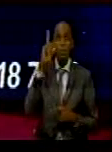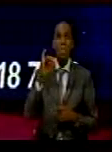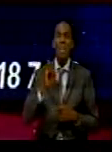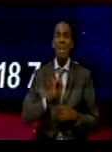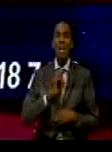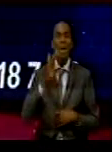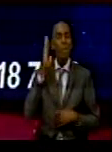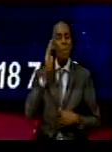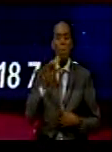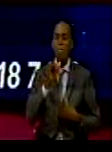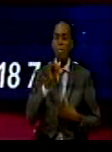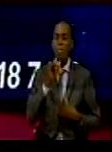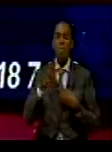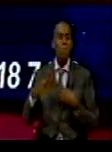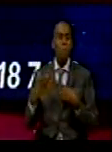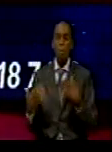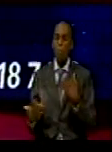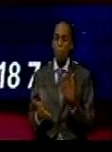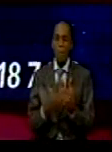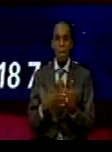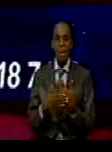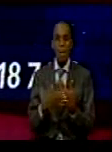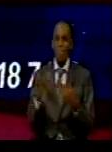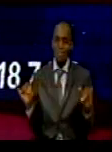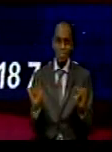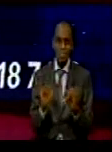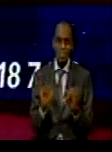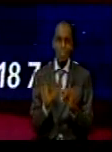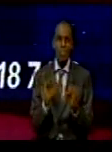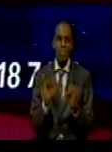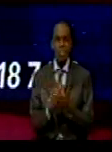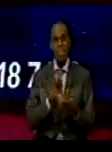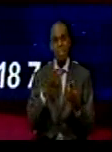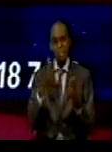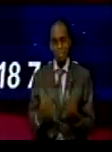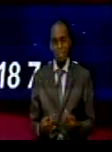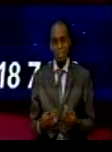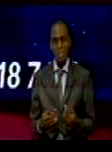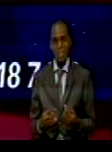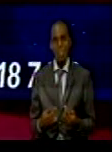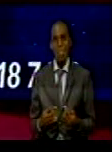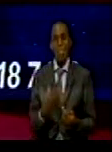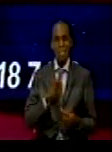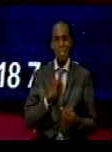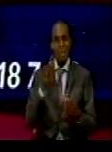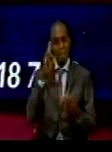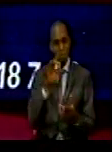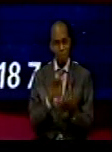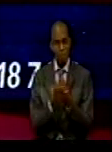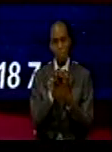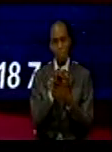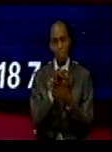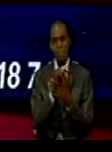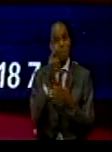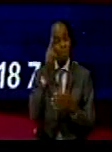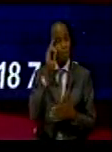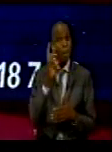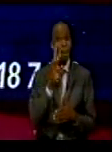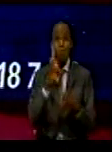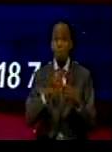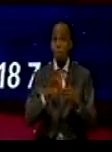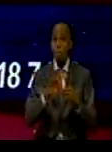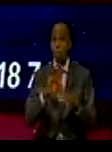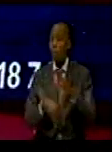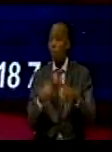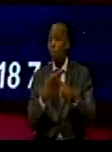not go back the same that I came. And I believe now, for her to walk from